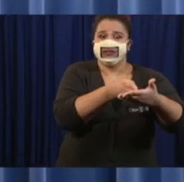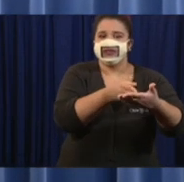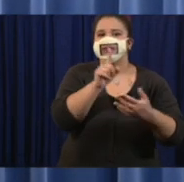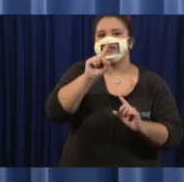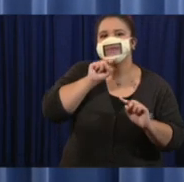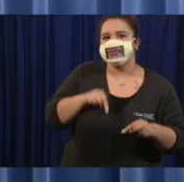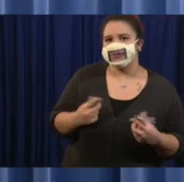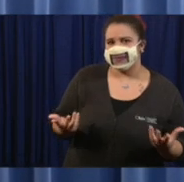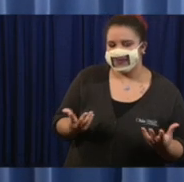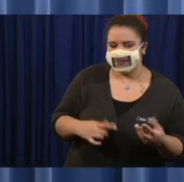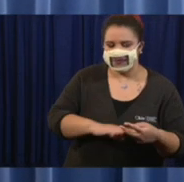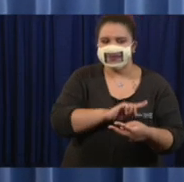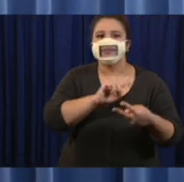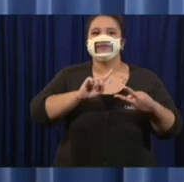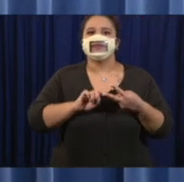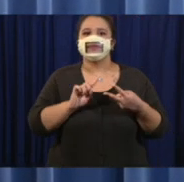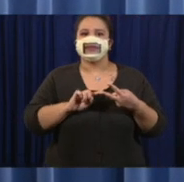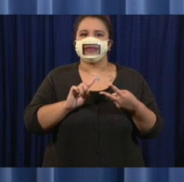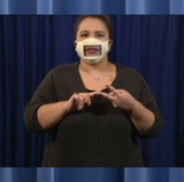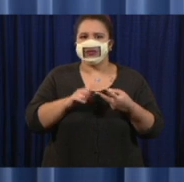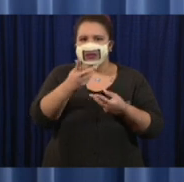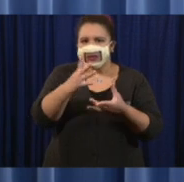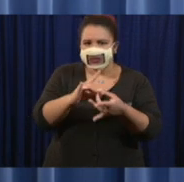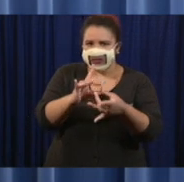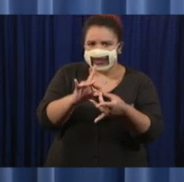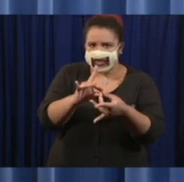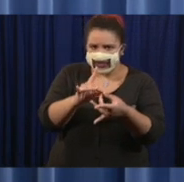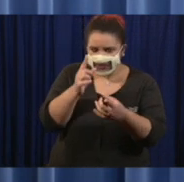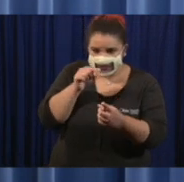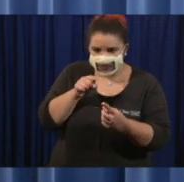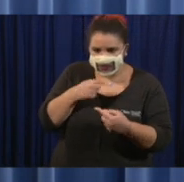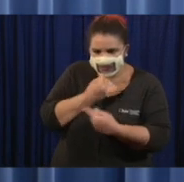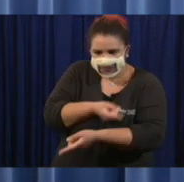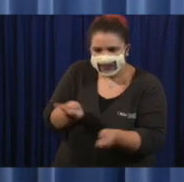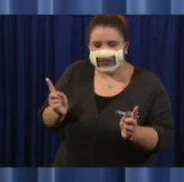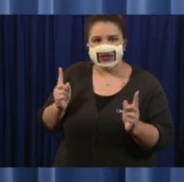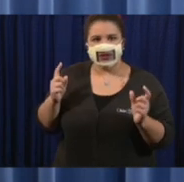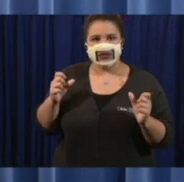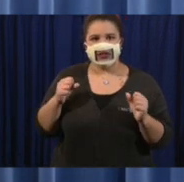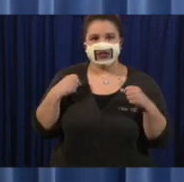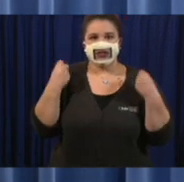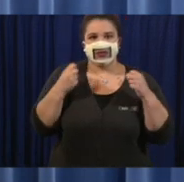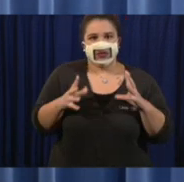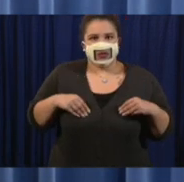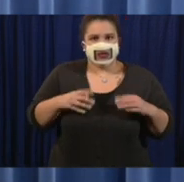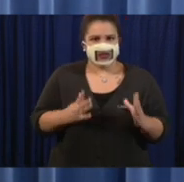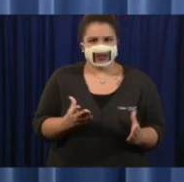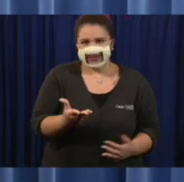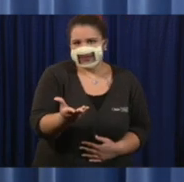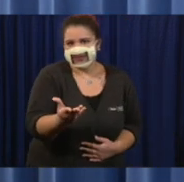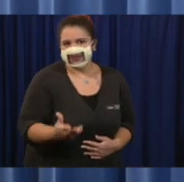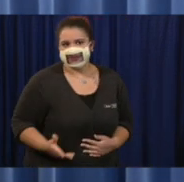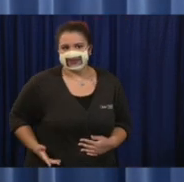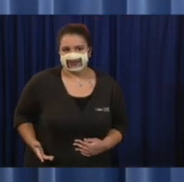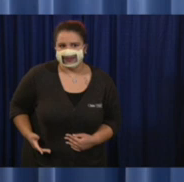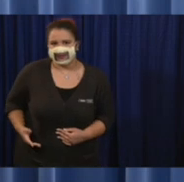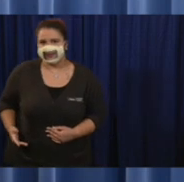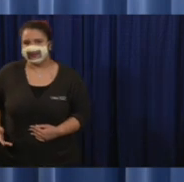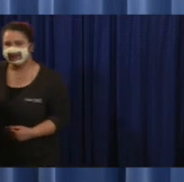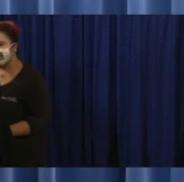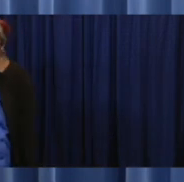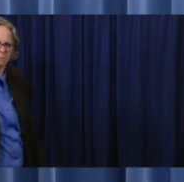Well, we have gym owners who are on a working group that are going to come up with a recommendation very, very